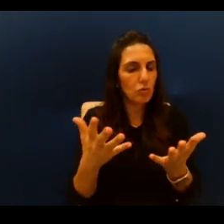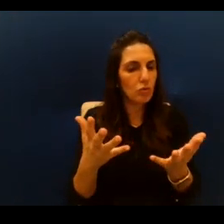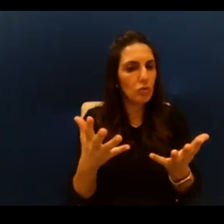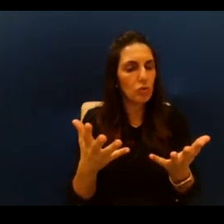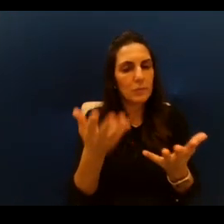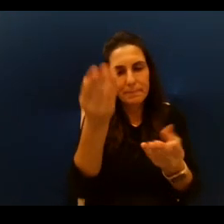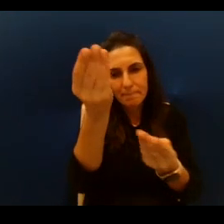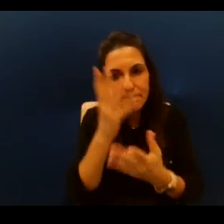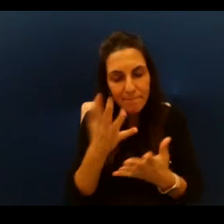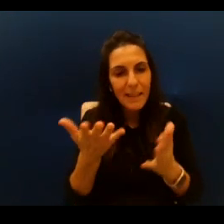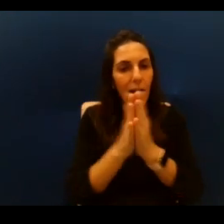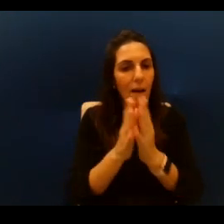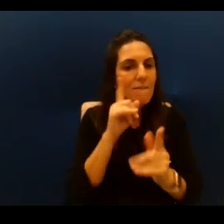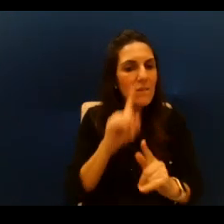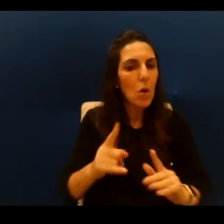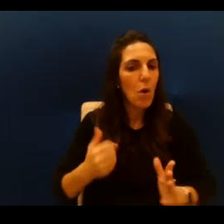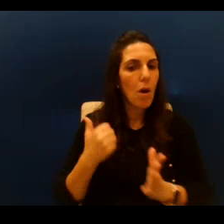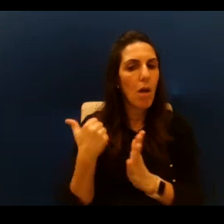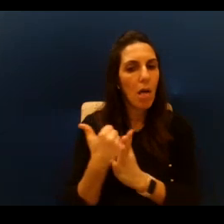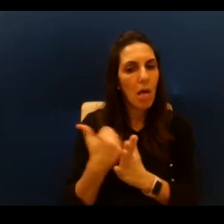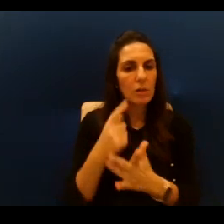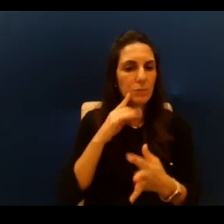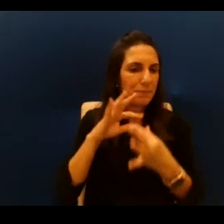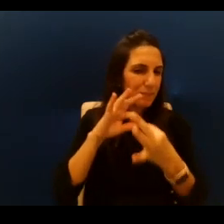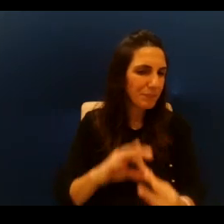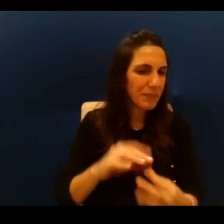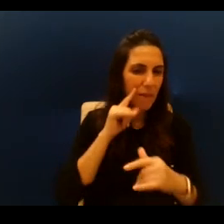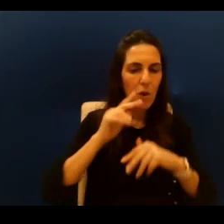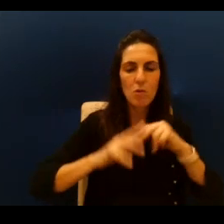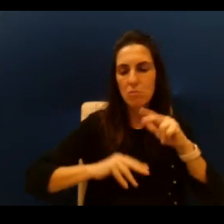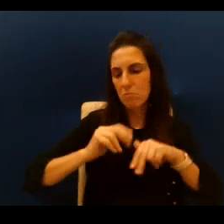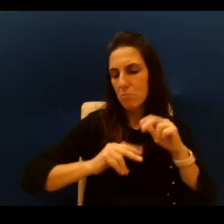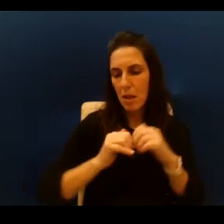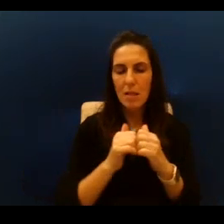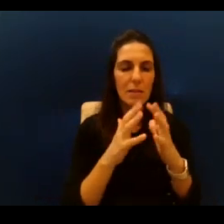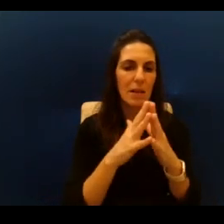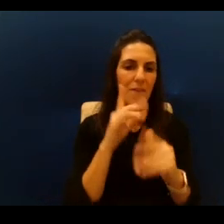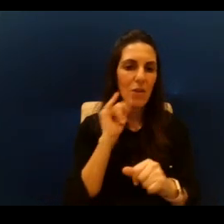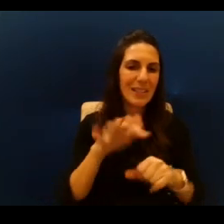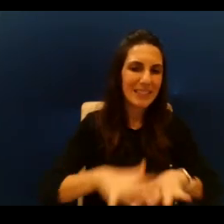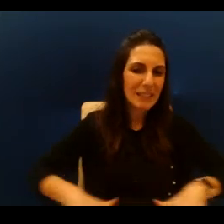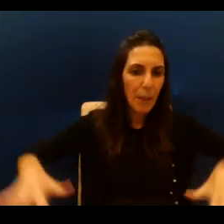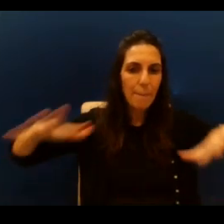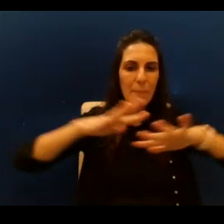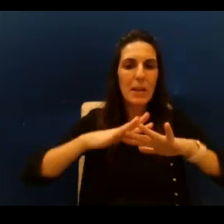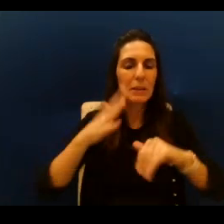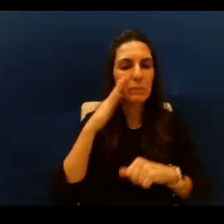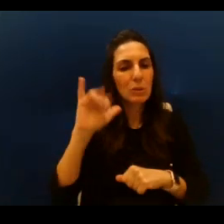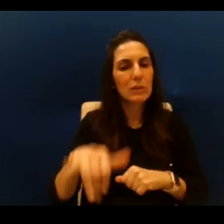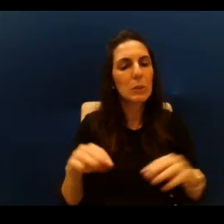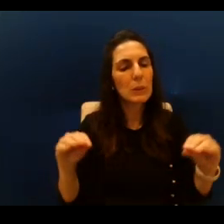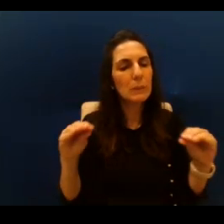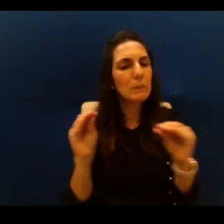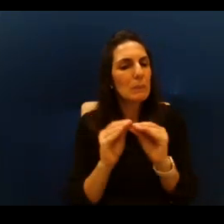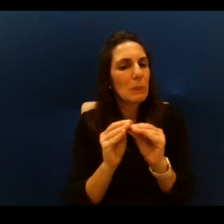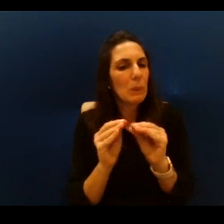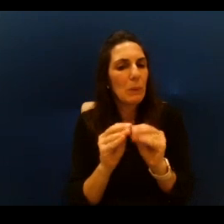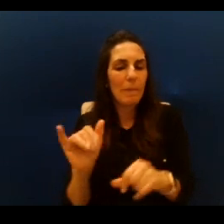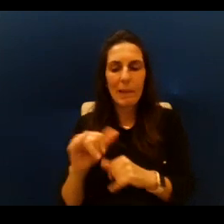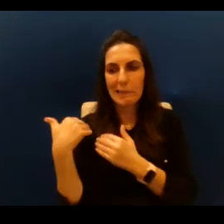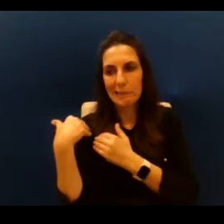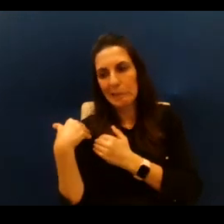asked for help regarding the build out of the spaces, because it's going to be more of a, you know, burden